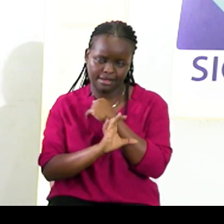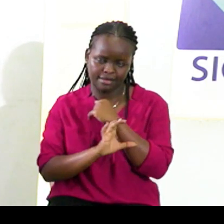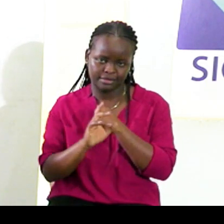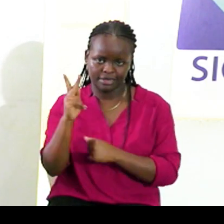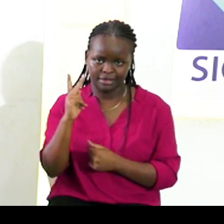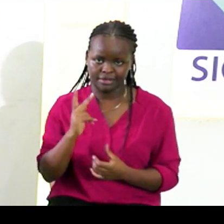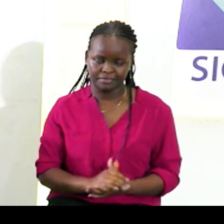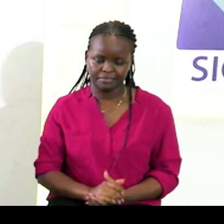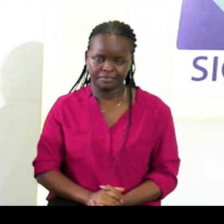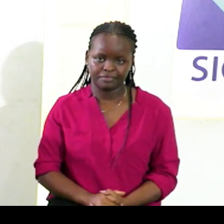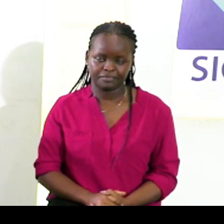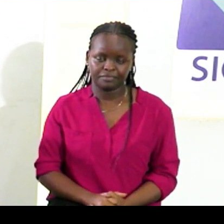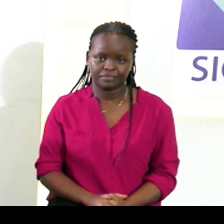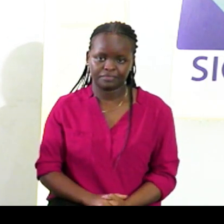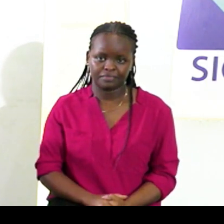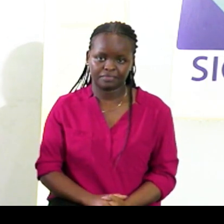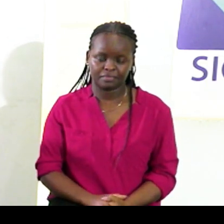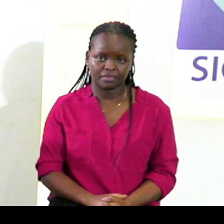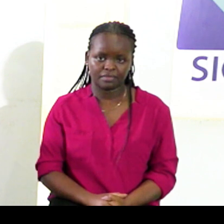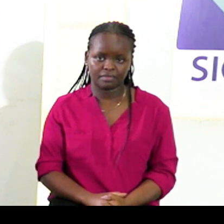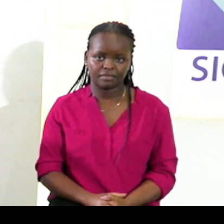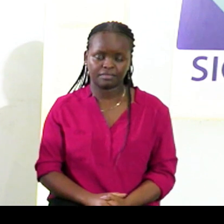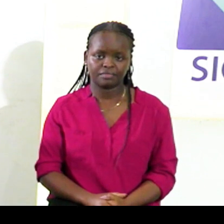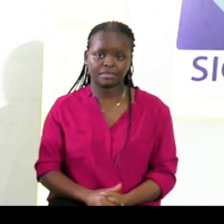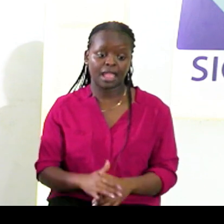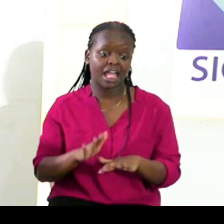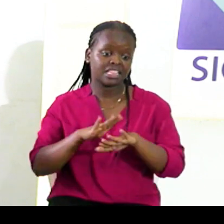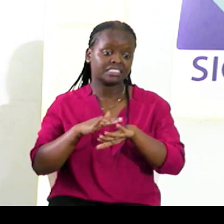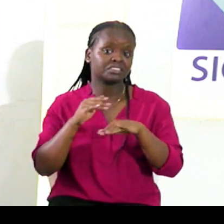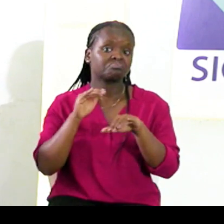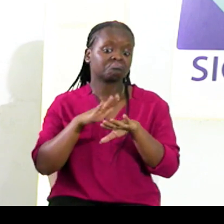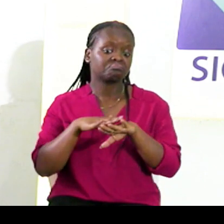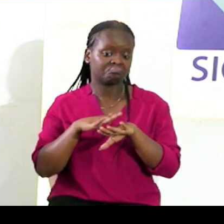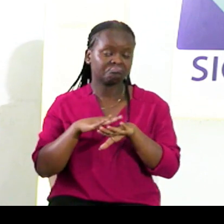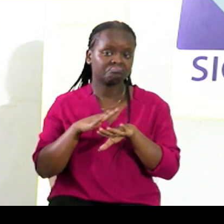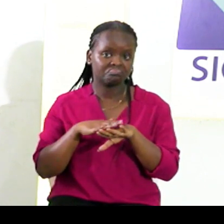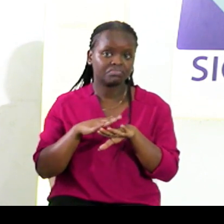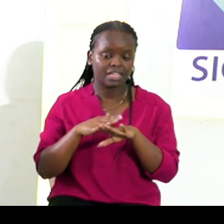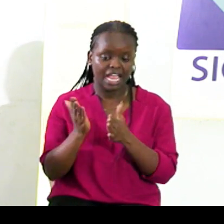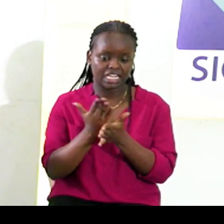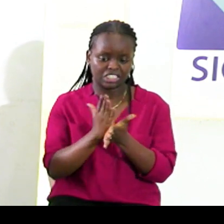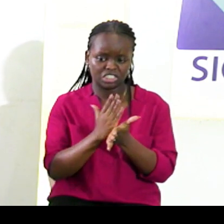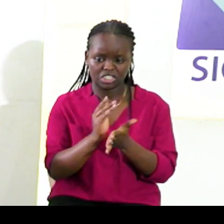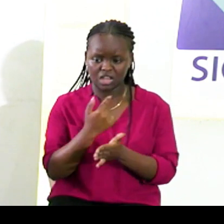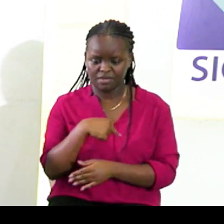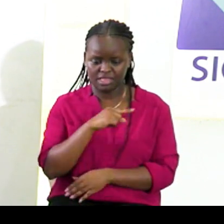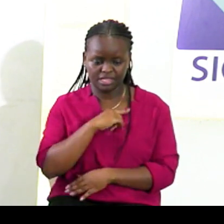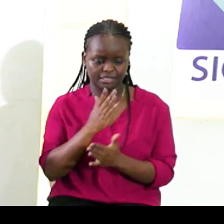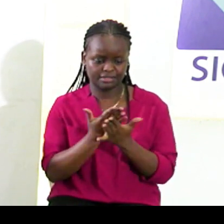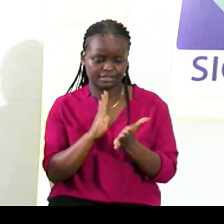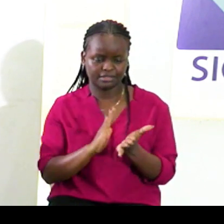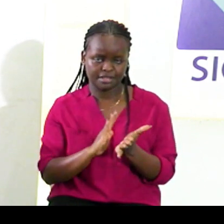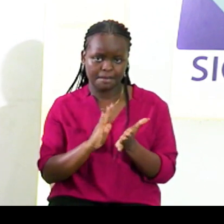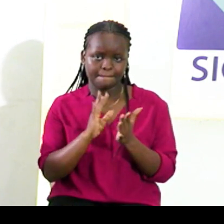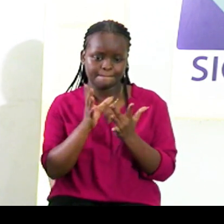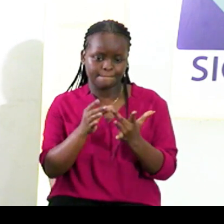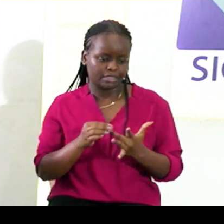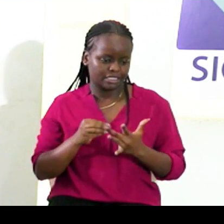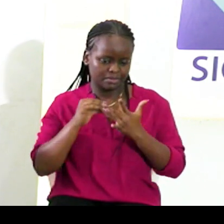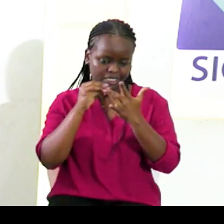great point right there. Can you share with us some